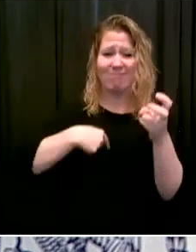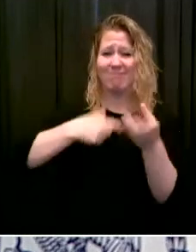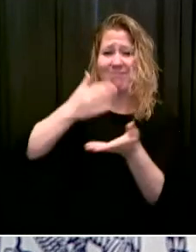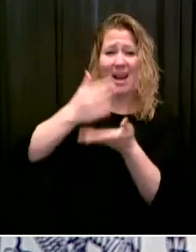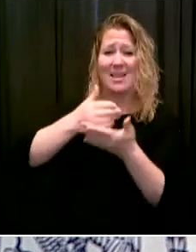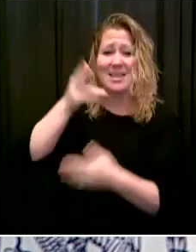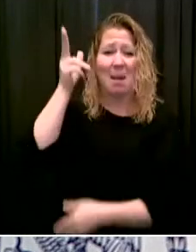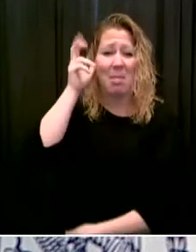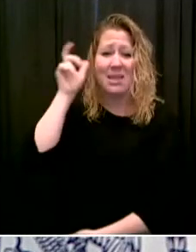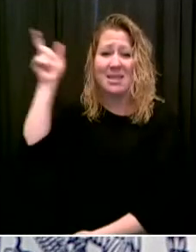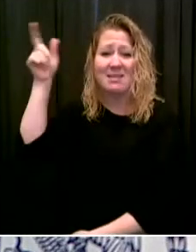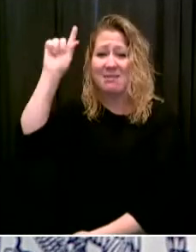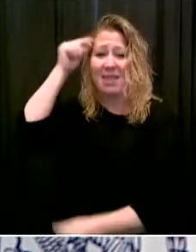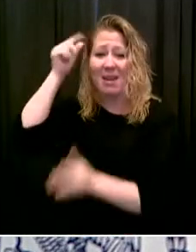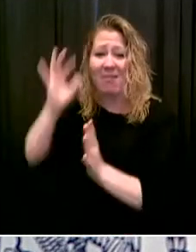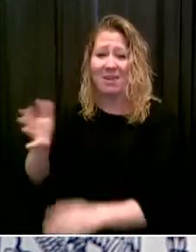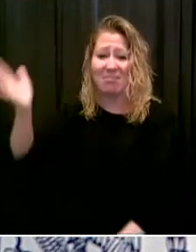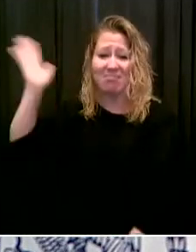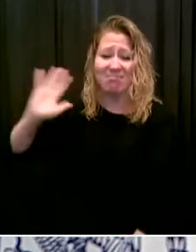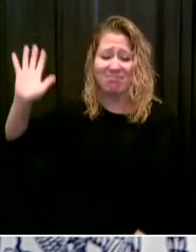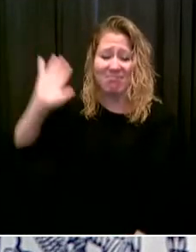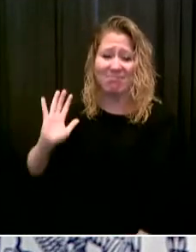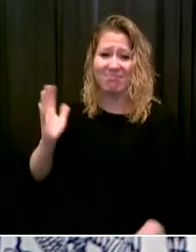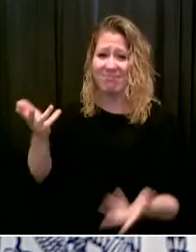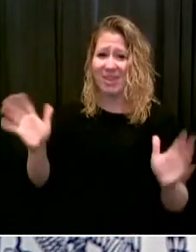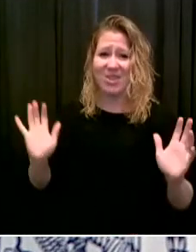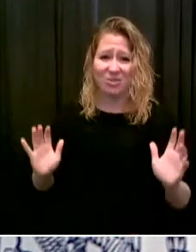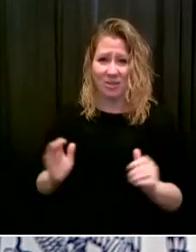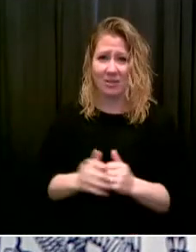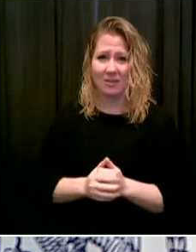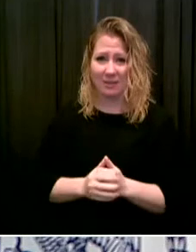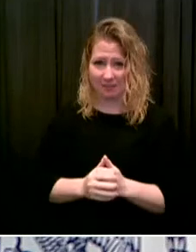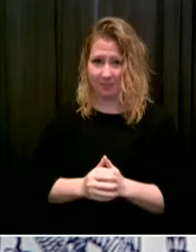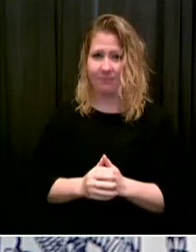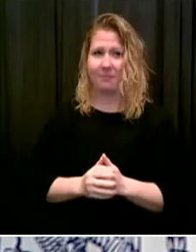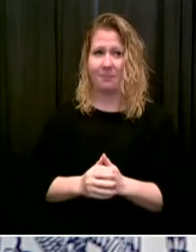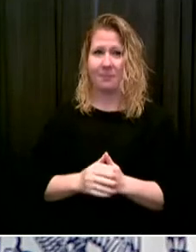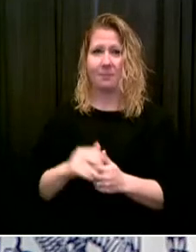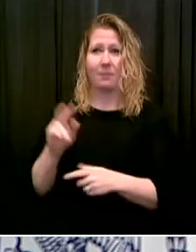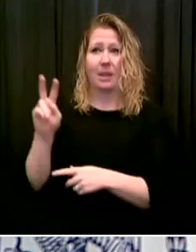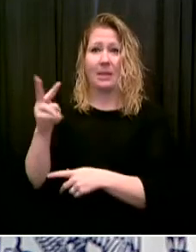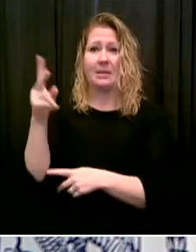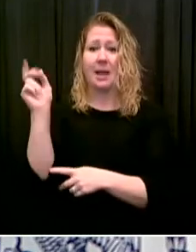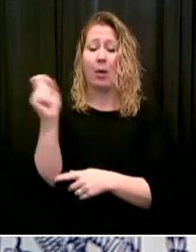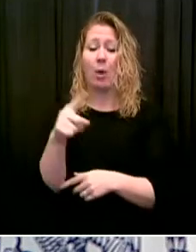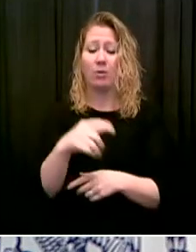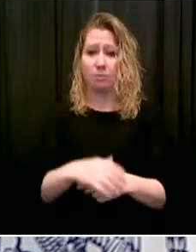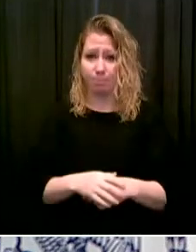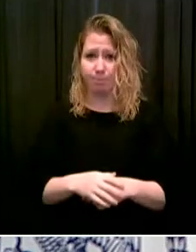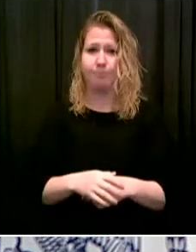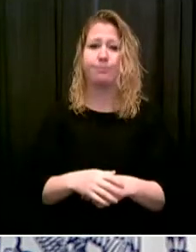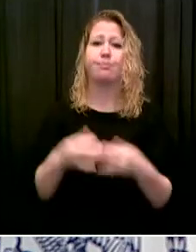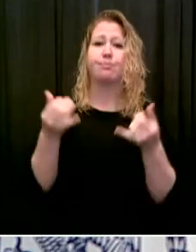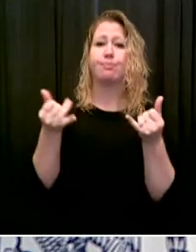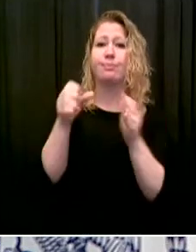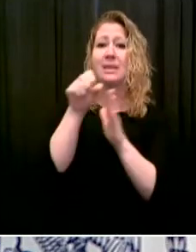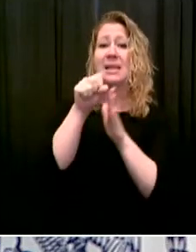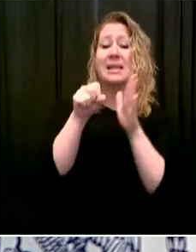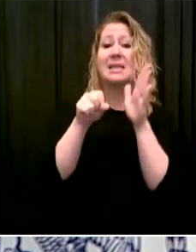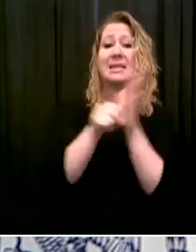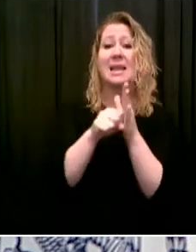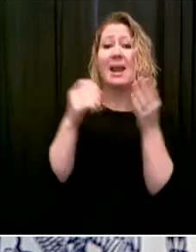Fair enough. And yeah, with the state of emergency ending, I understand that carry-out booze will